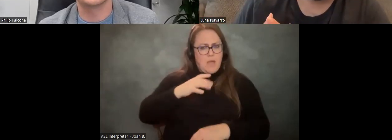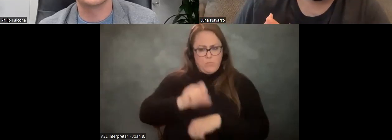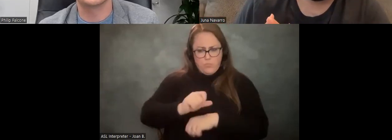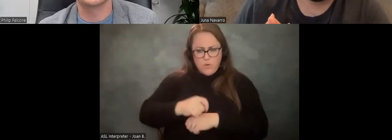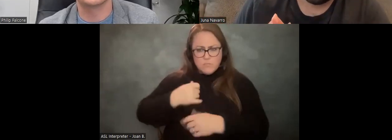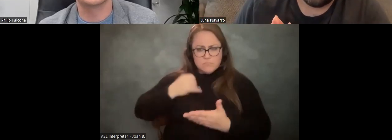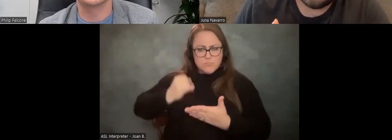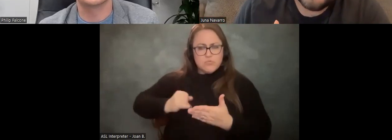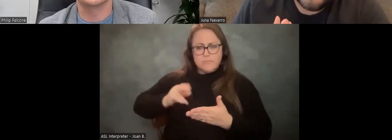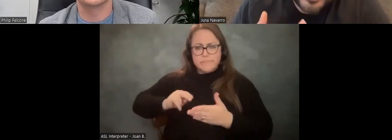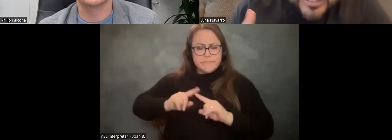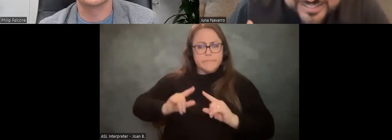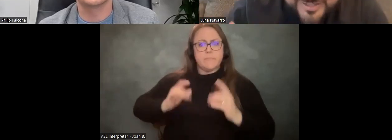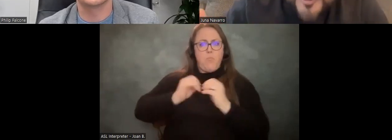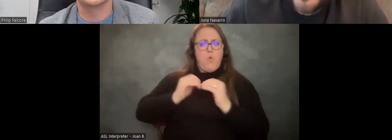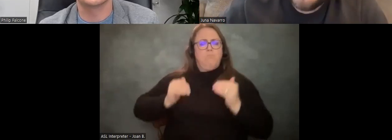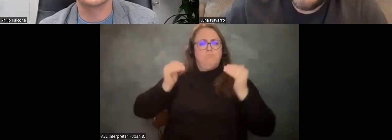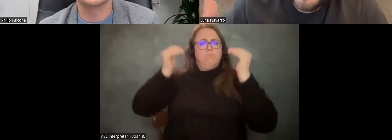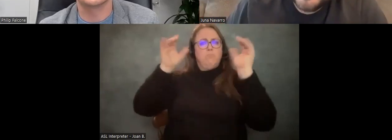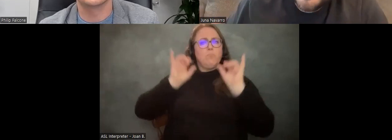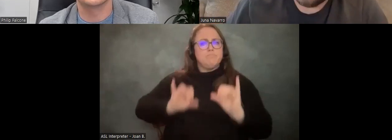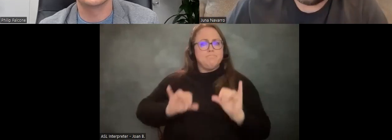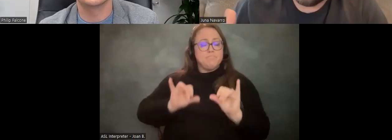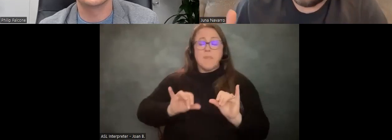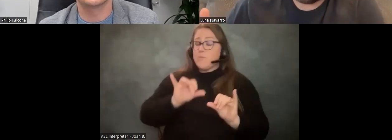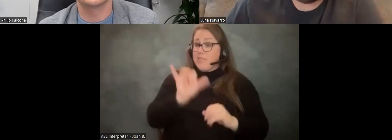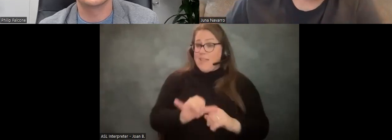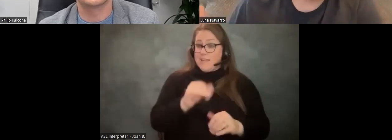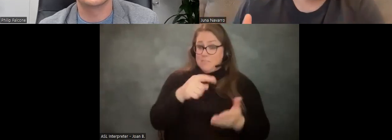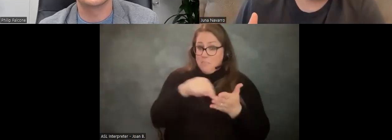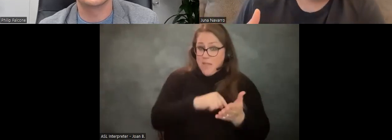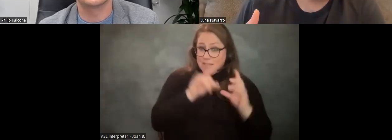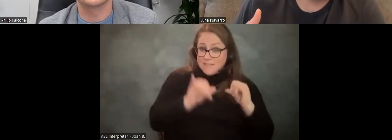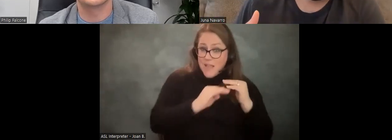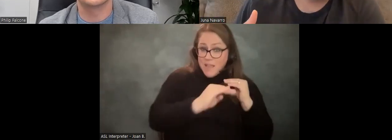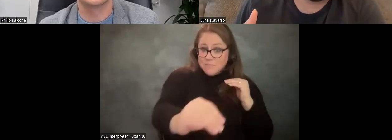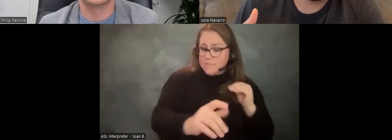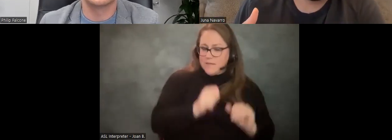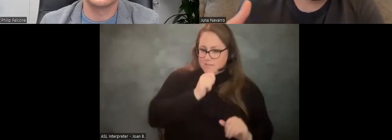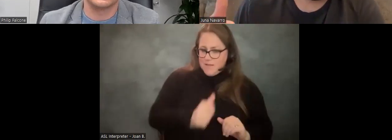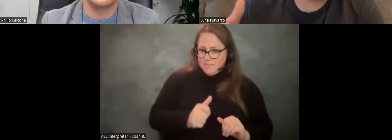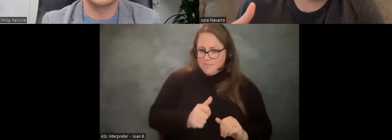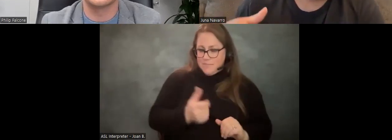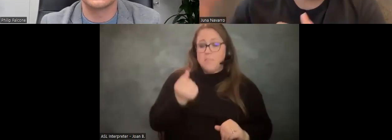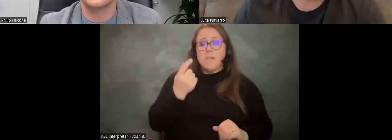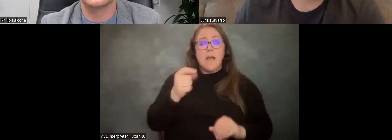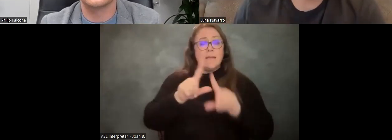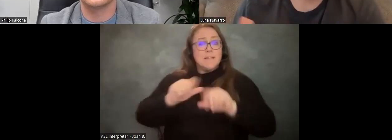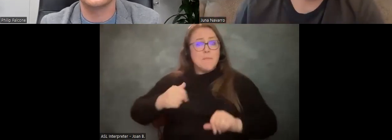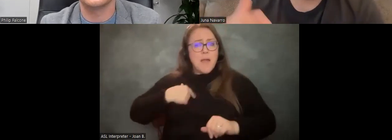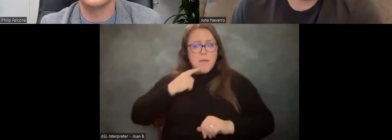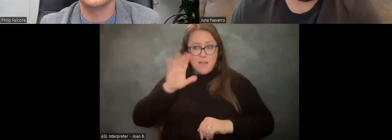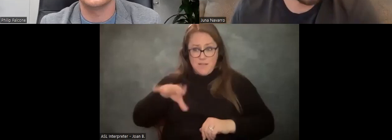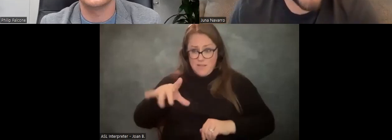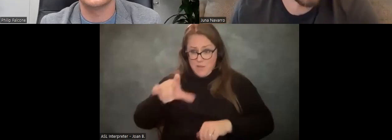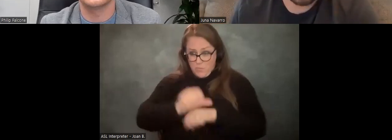only did I didn't stay working at the same rate forever, but I also pushed that, hey, do you guys still like working with me?